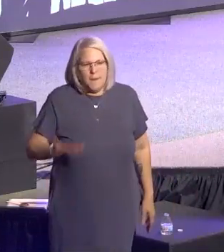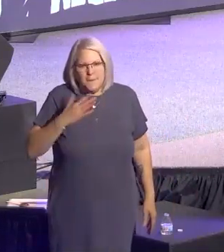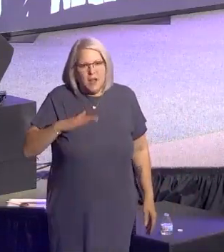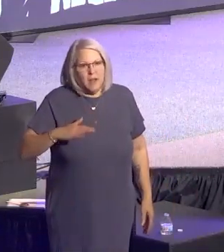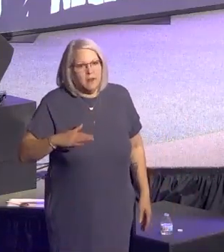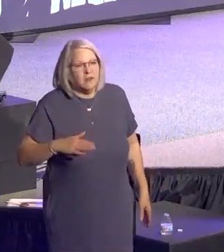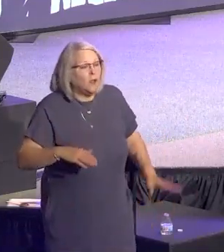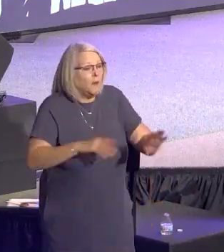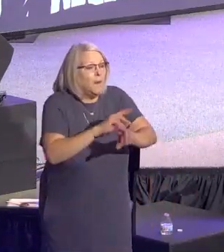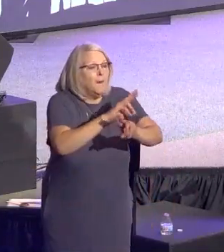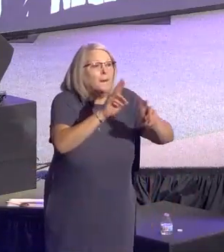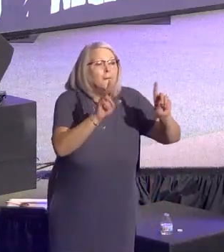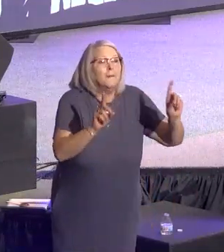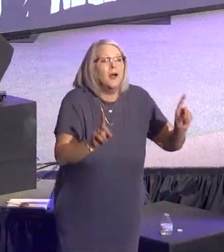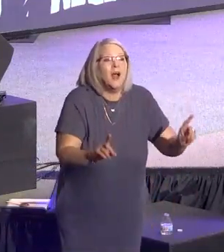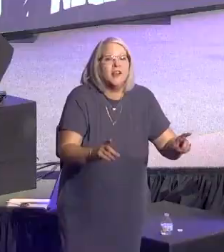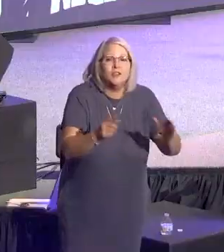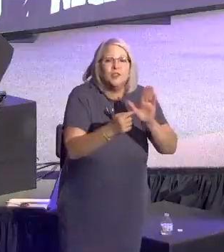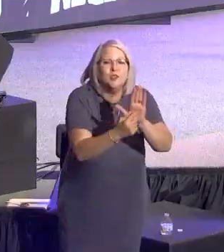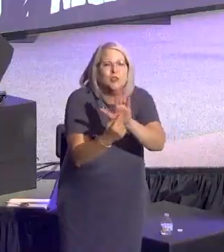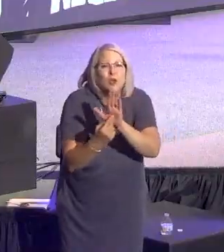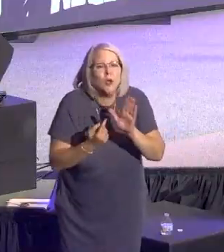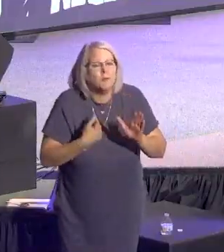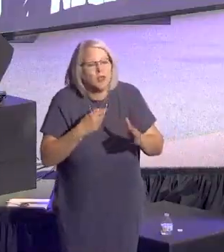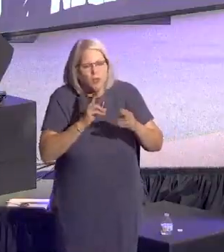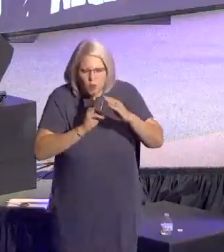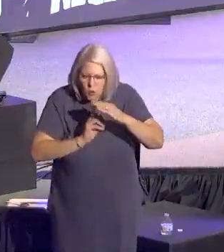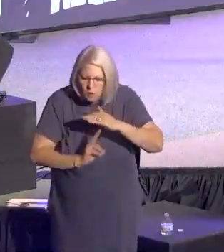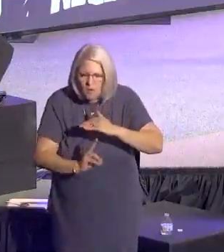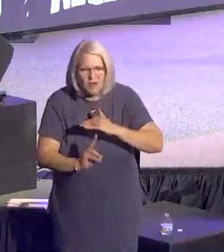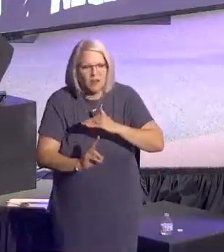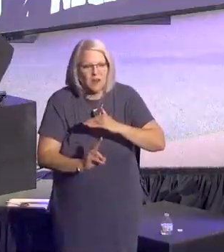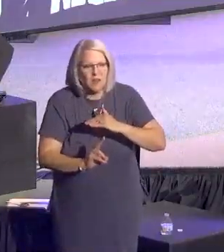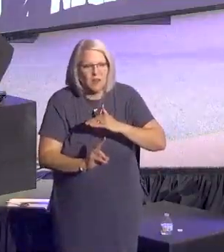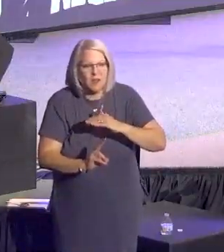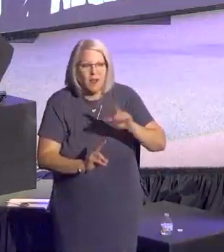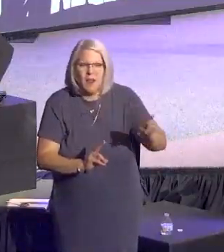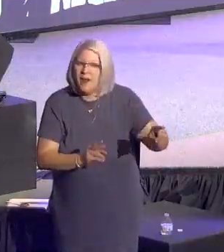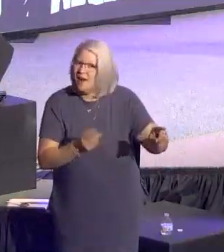But you show me humility, and I'll show you power.